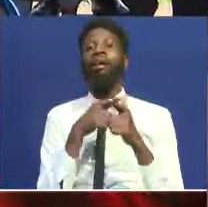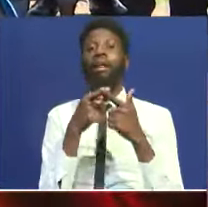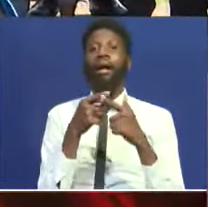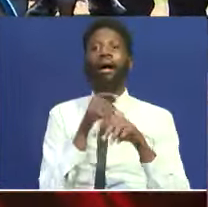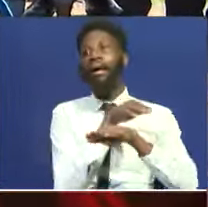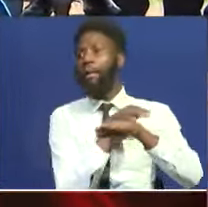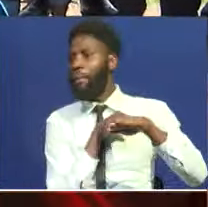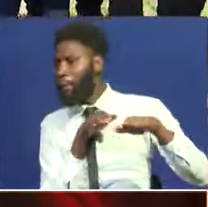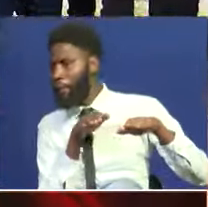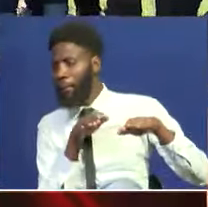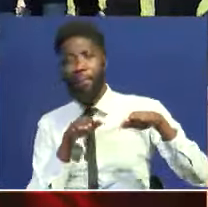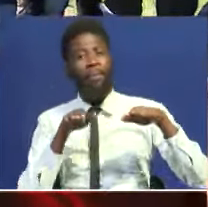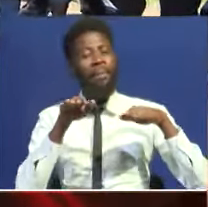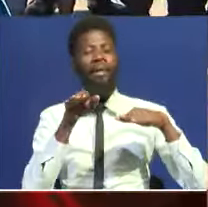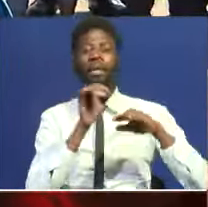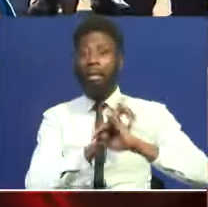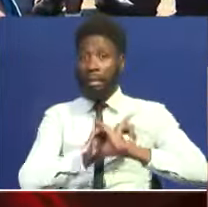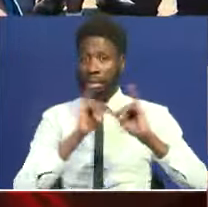accident